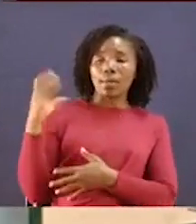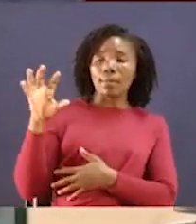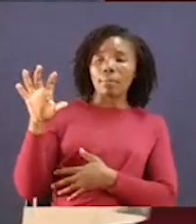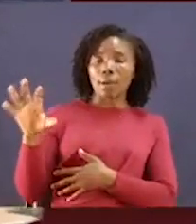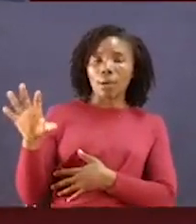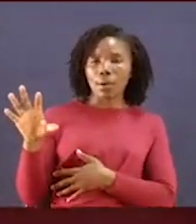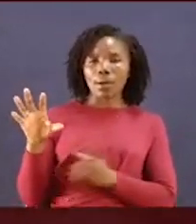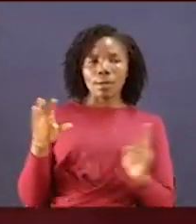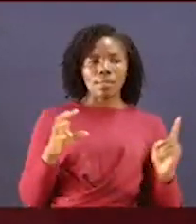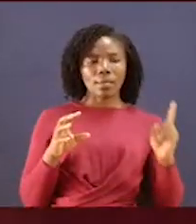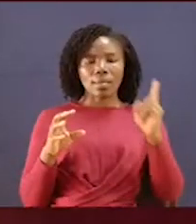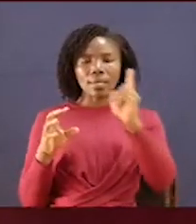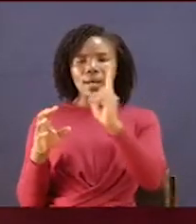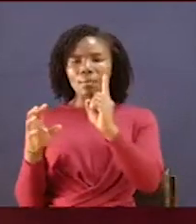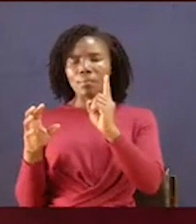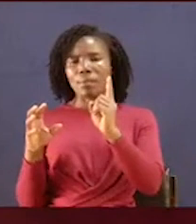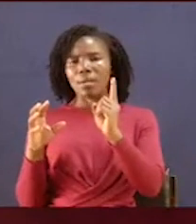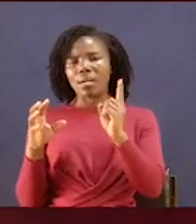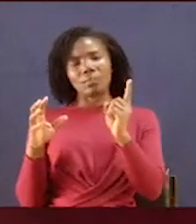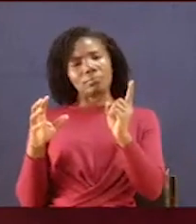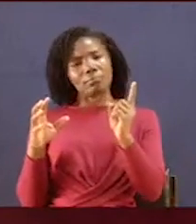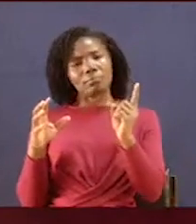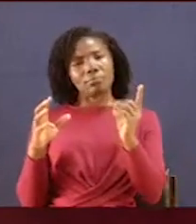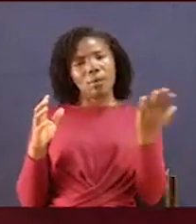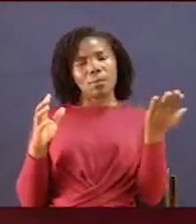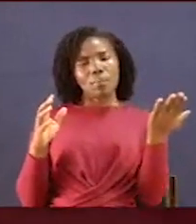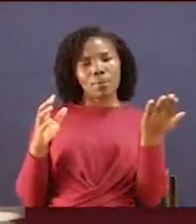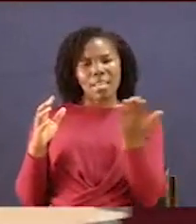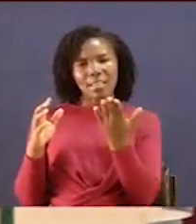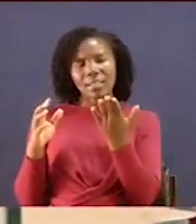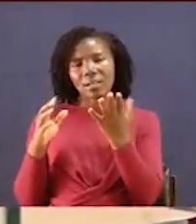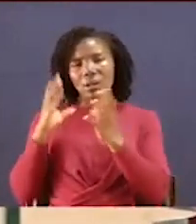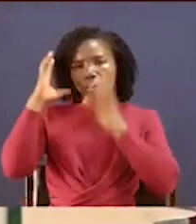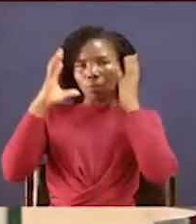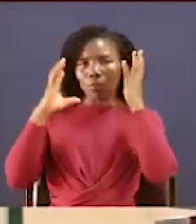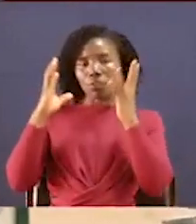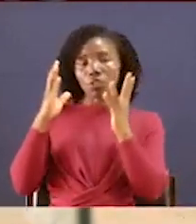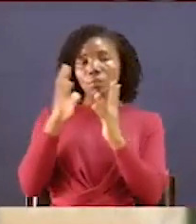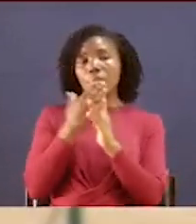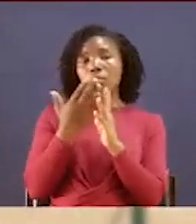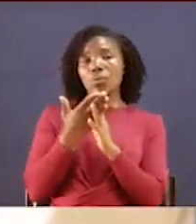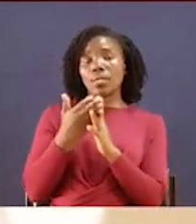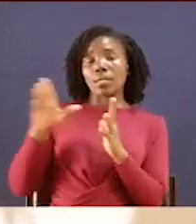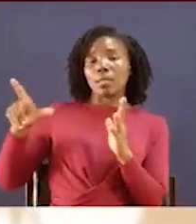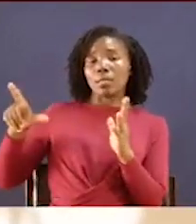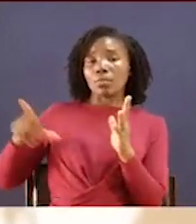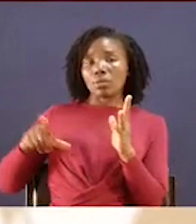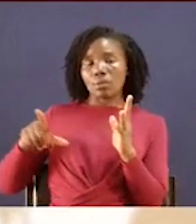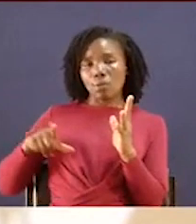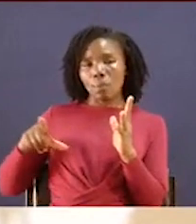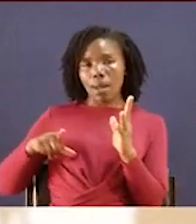begin to distract with things here and now. And I want to say that vision has different levels. There